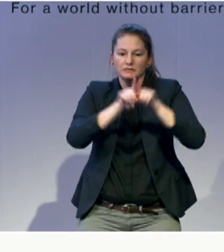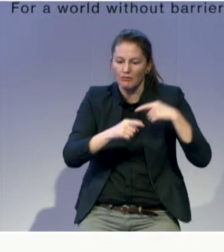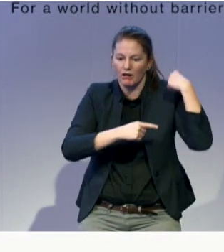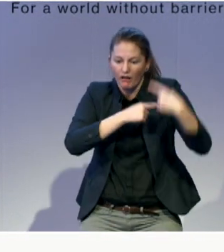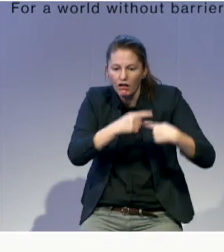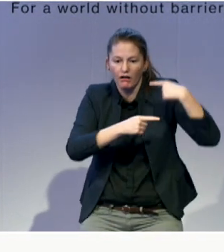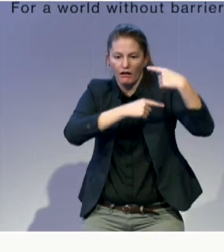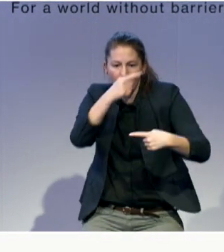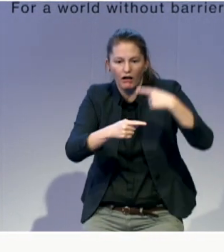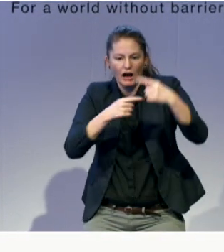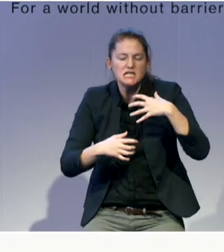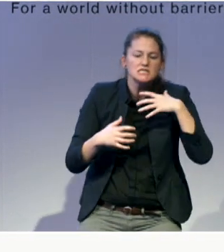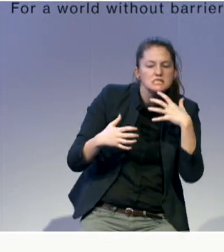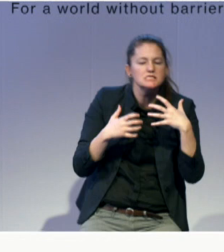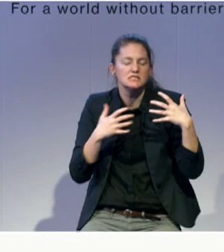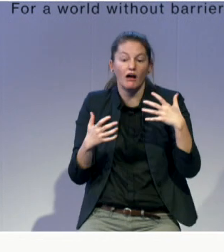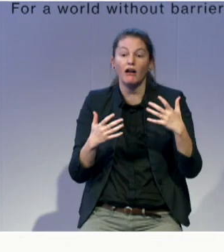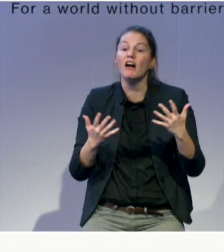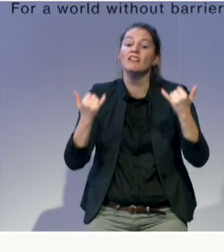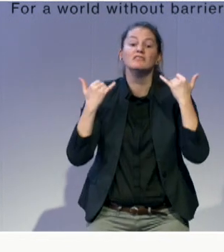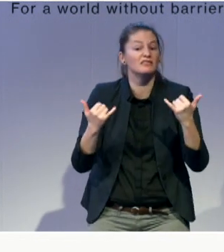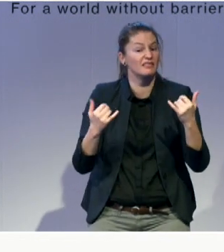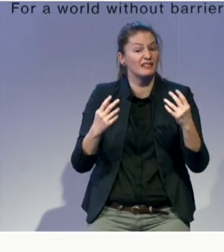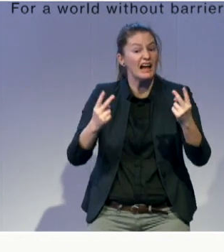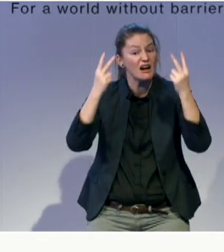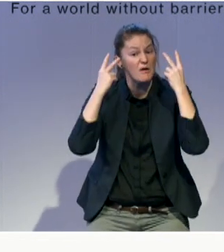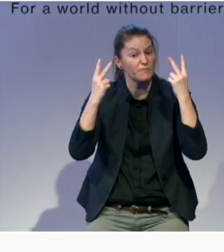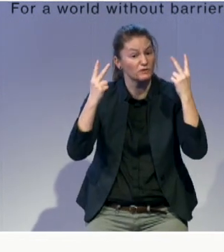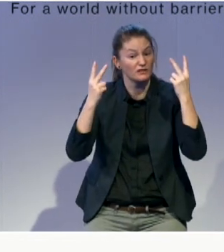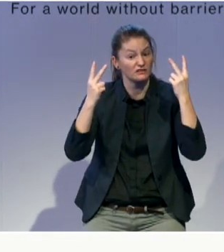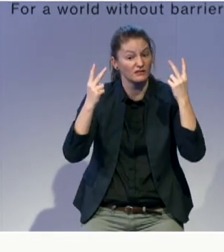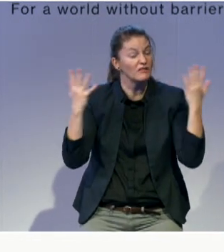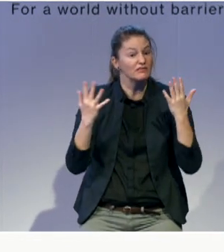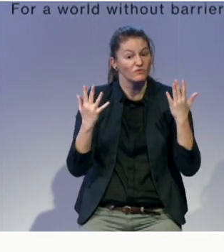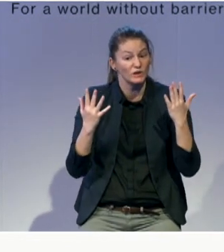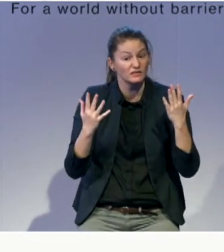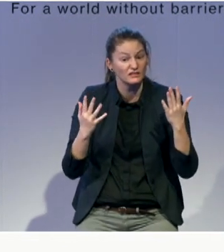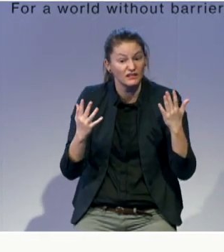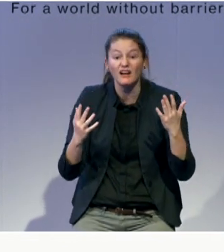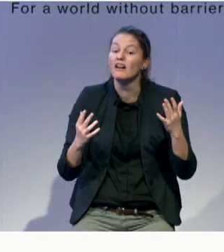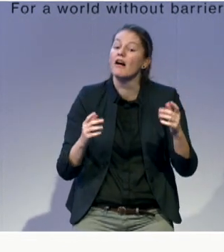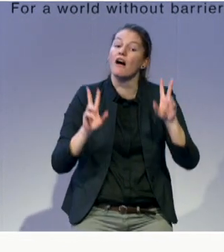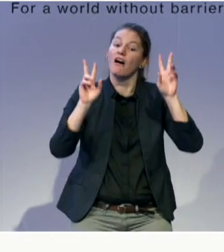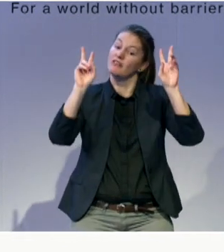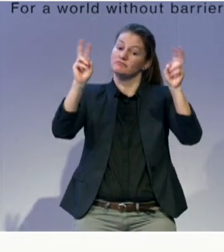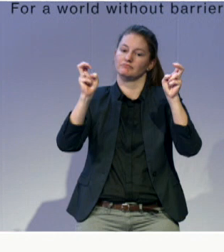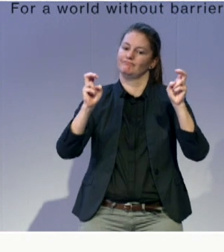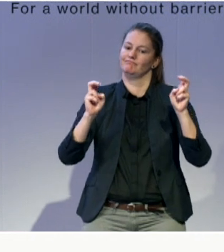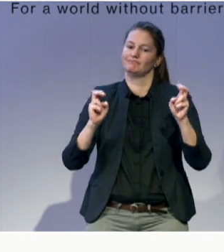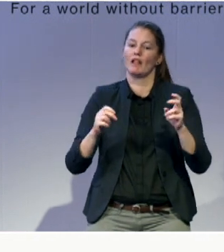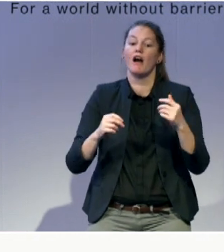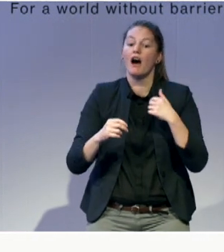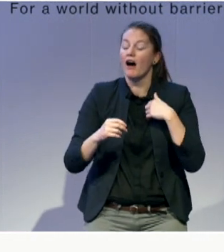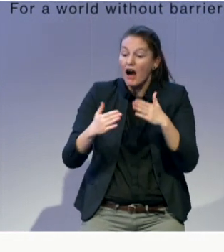to remove for full inclusion? I respond that it's not the physical or structural